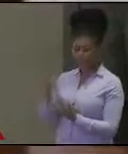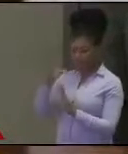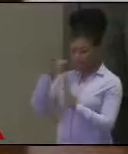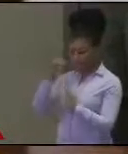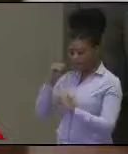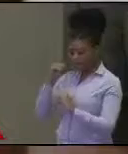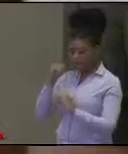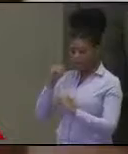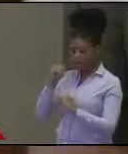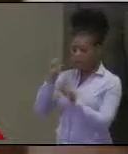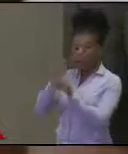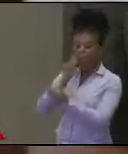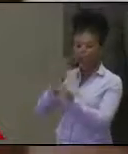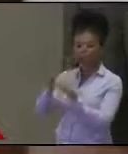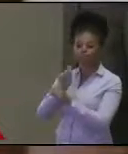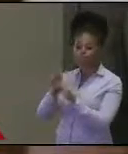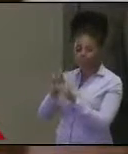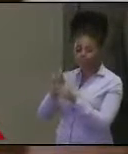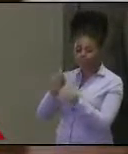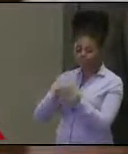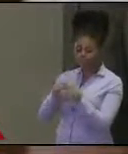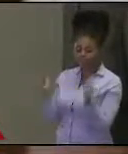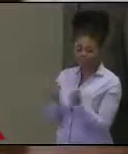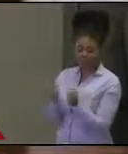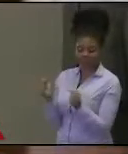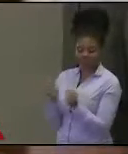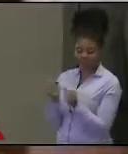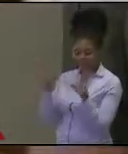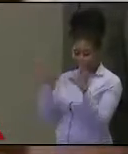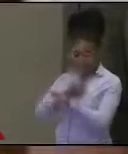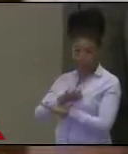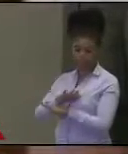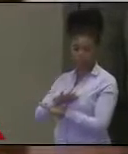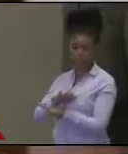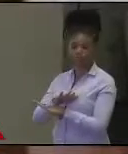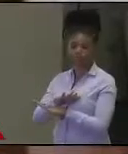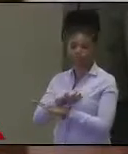in an informal settlement during cold winter nights